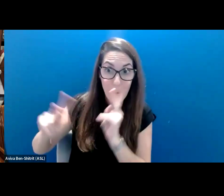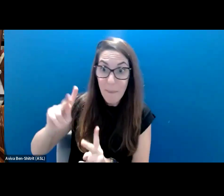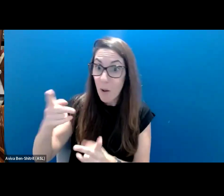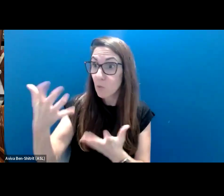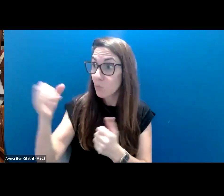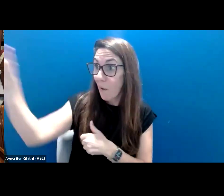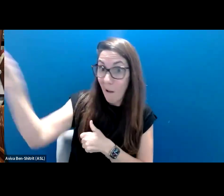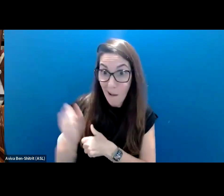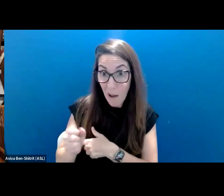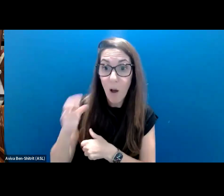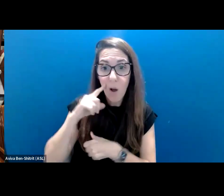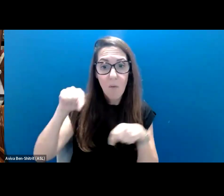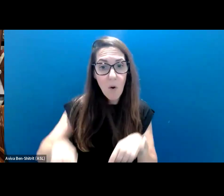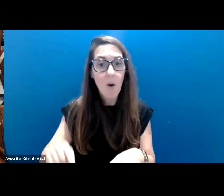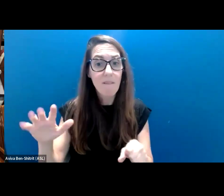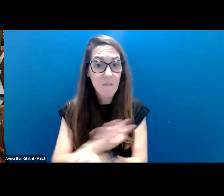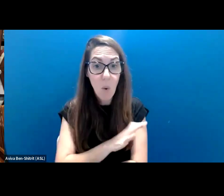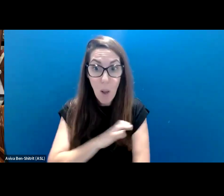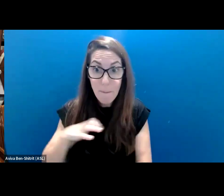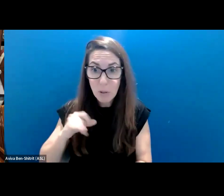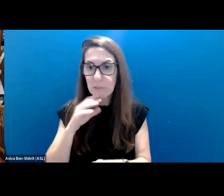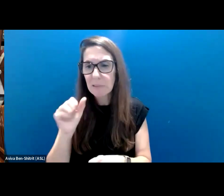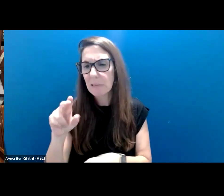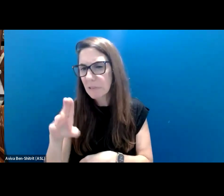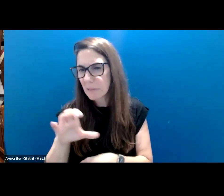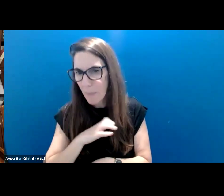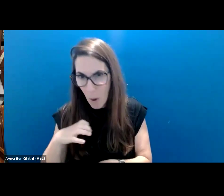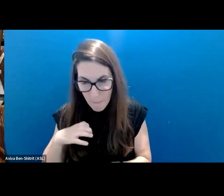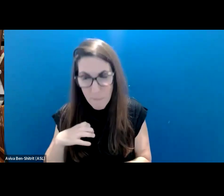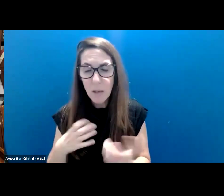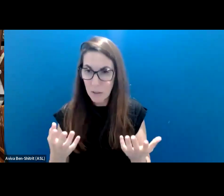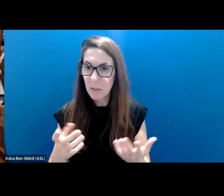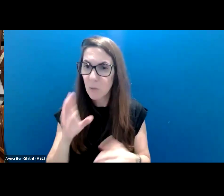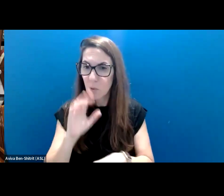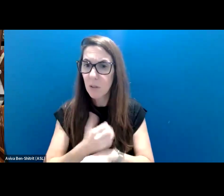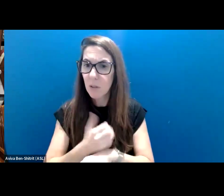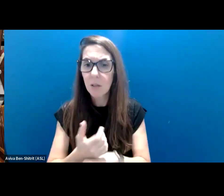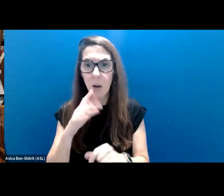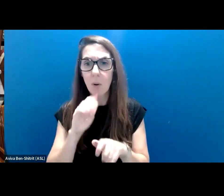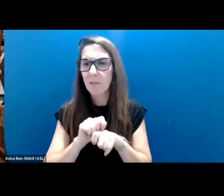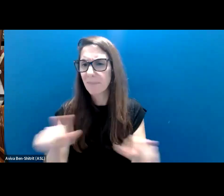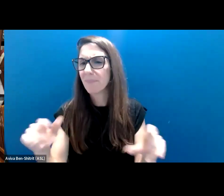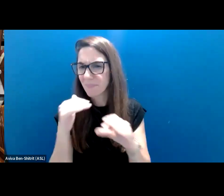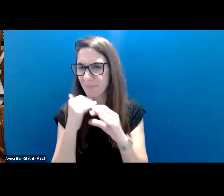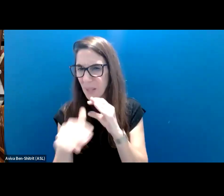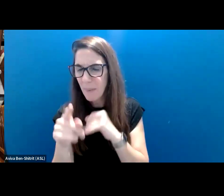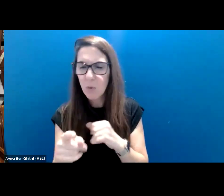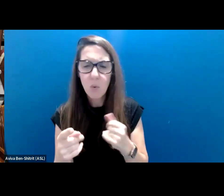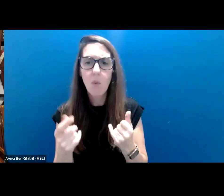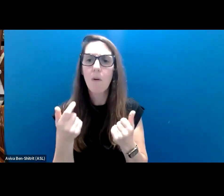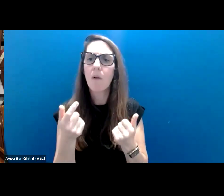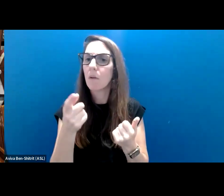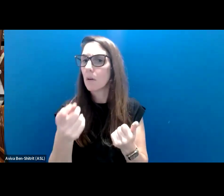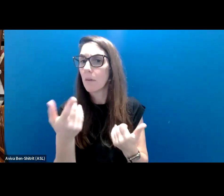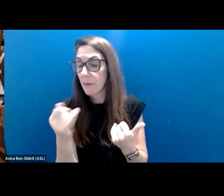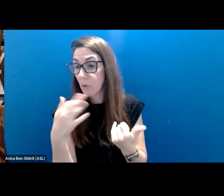and speak, either at the full committee or at the subcommittees when they're established, I'll send an email asking you to email me those recommendations, and I'll try to organize them so that we